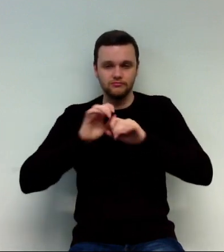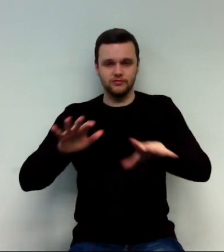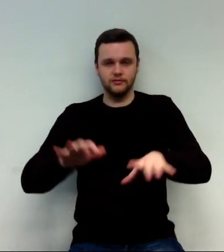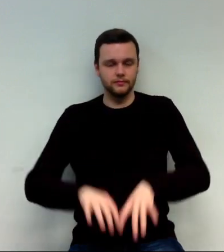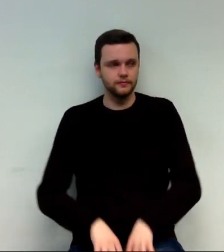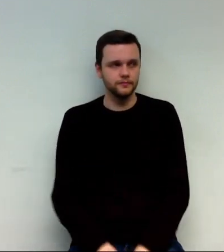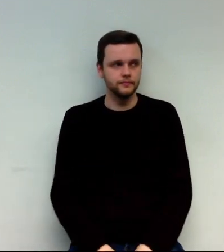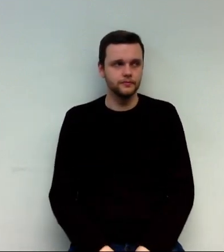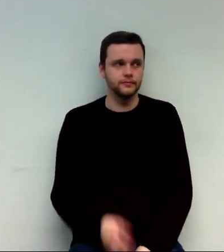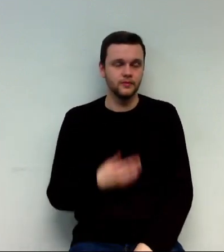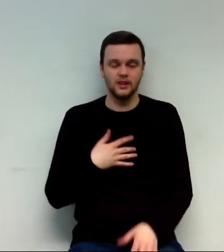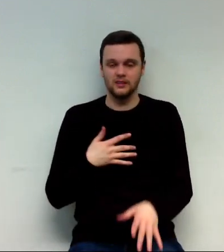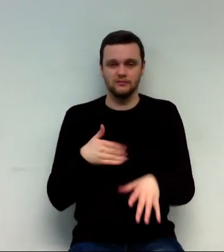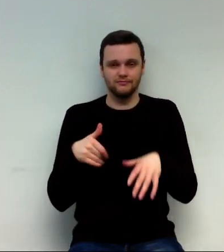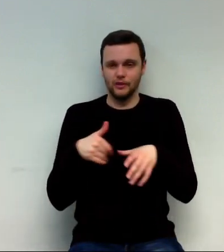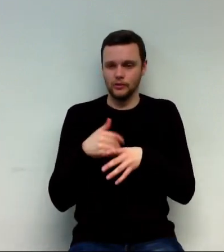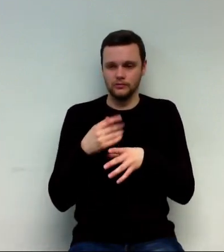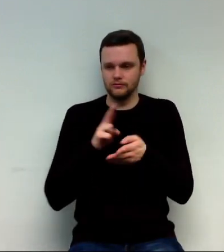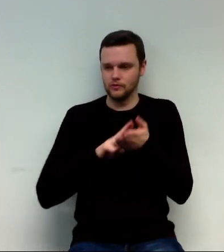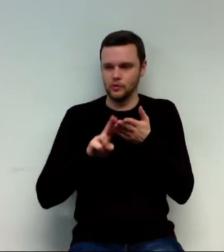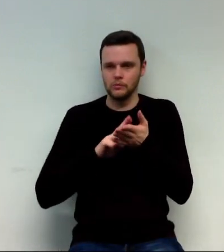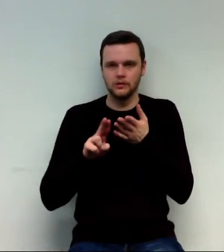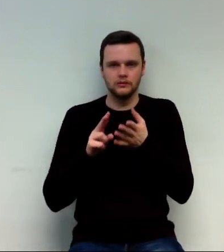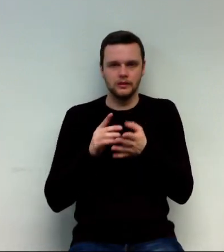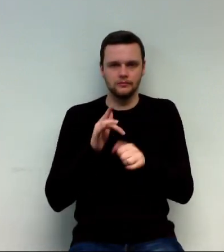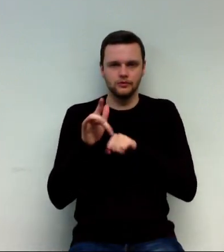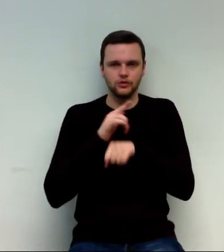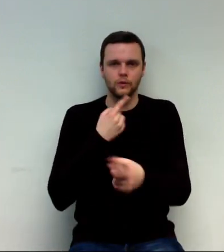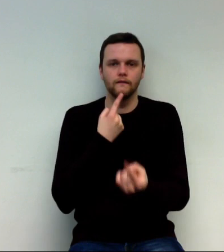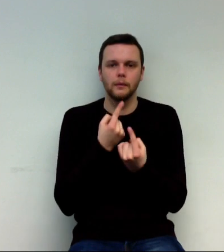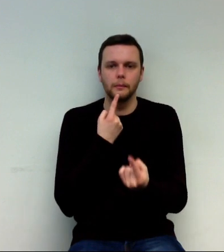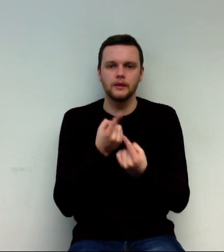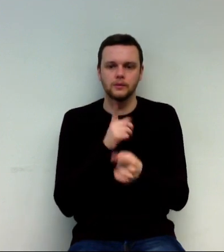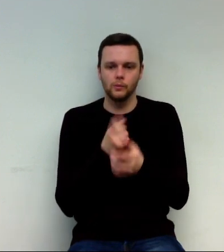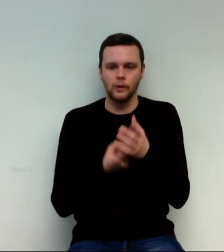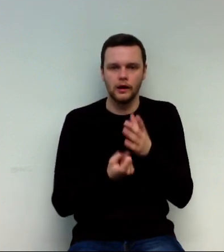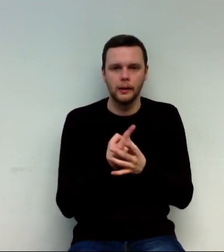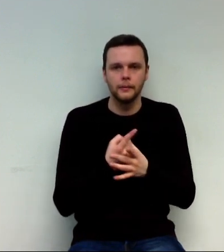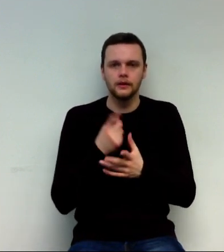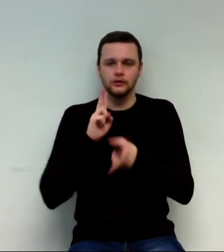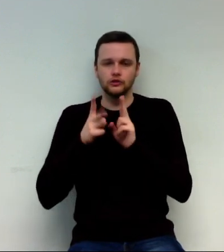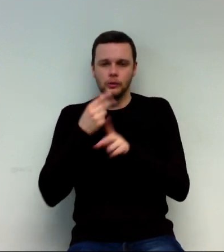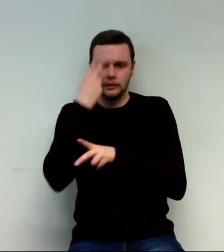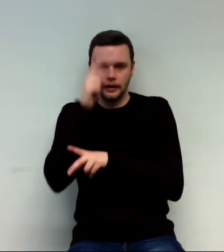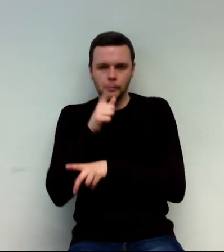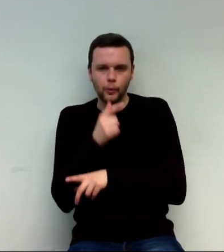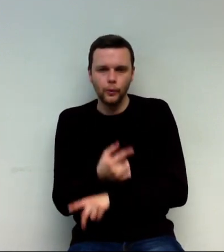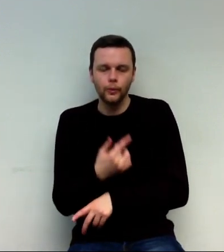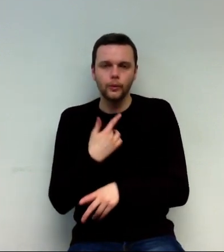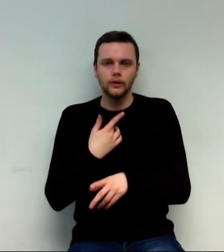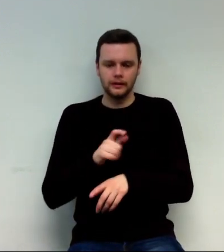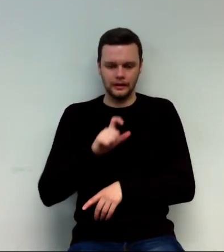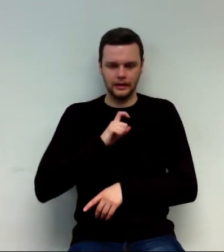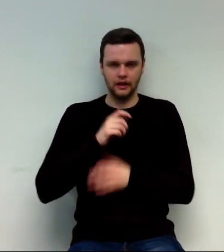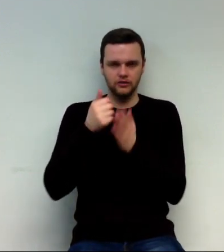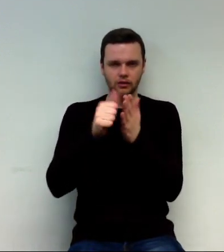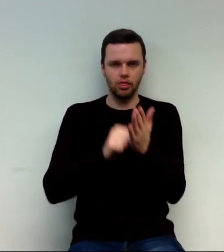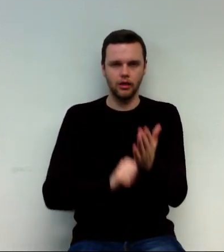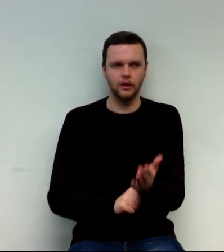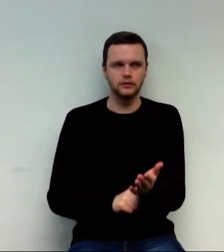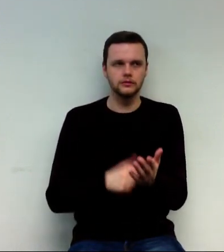include your standard show information, a synopsis, interpreter names, character lists